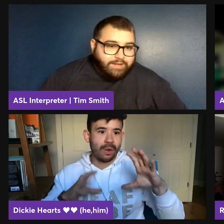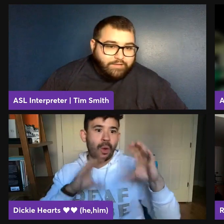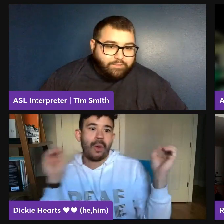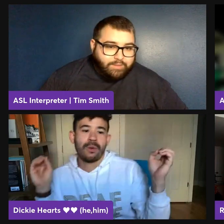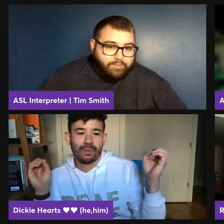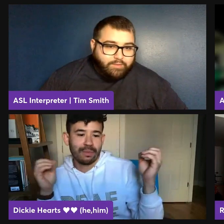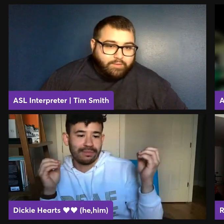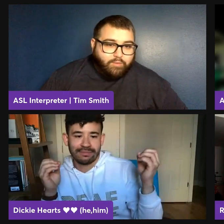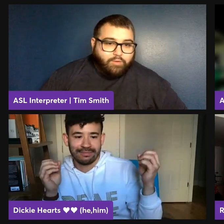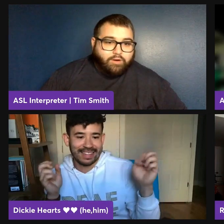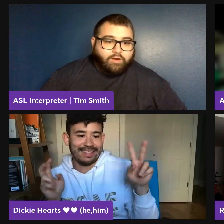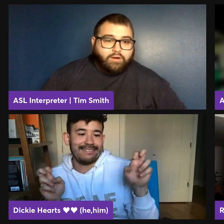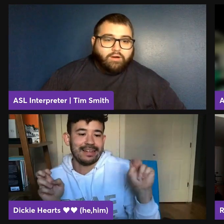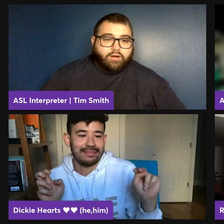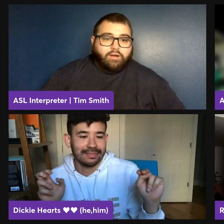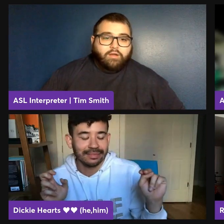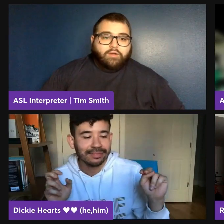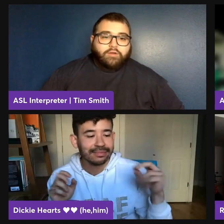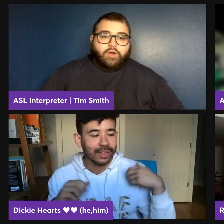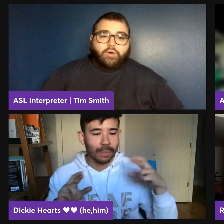written by deaf people or